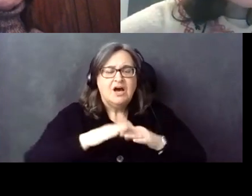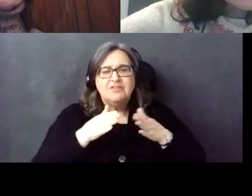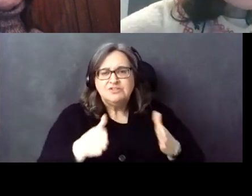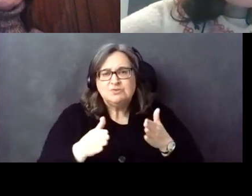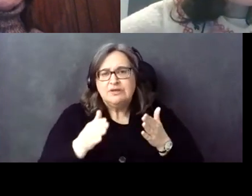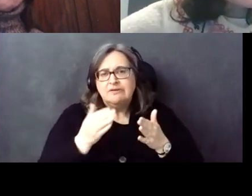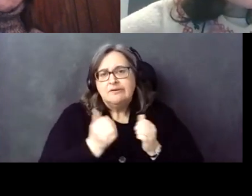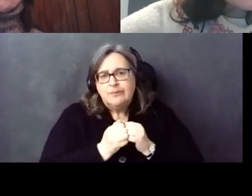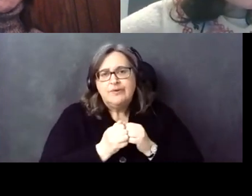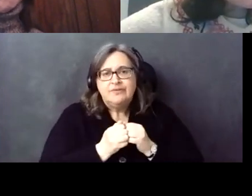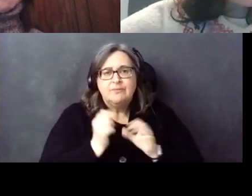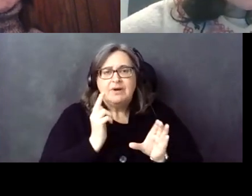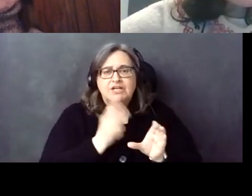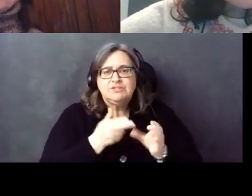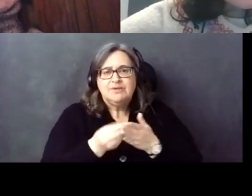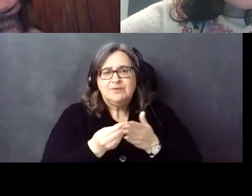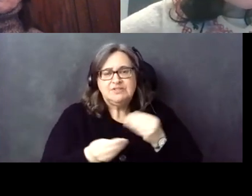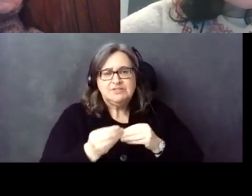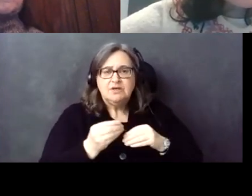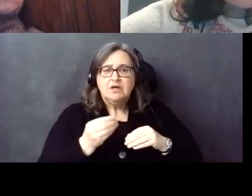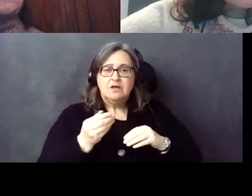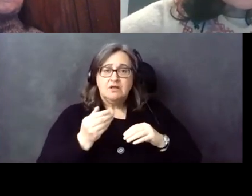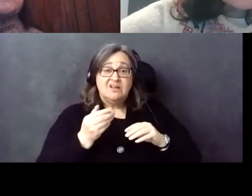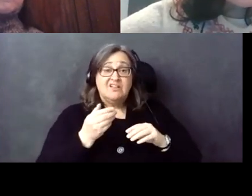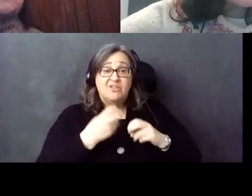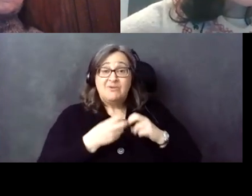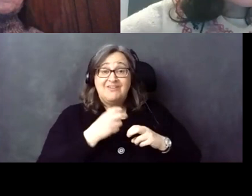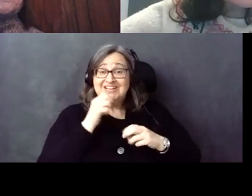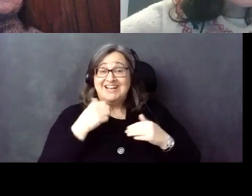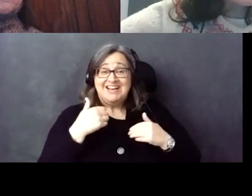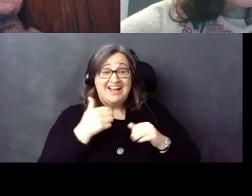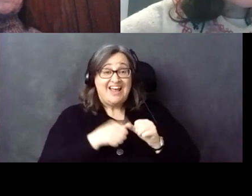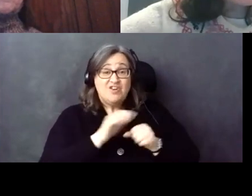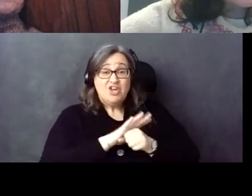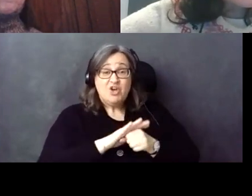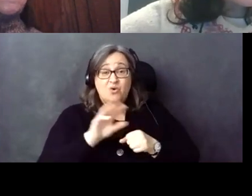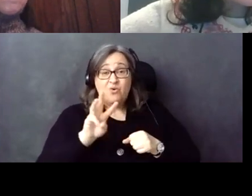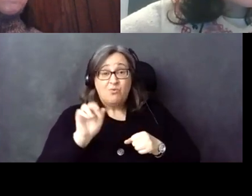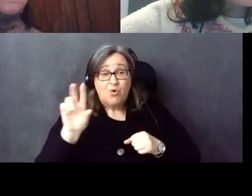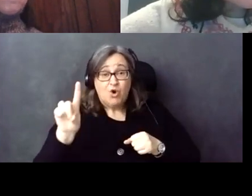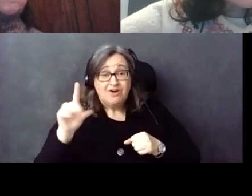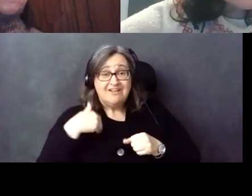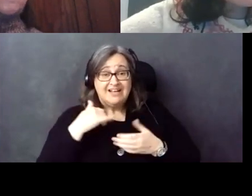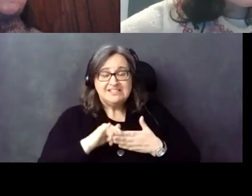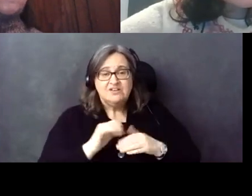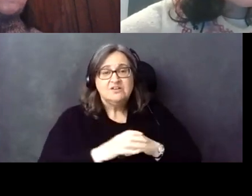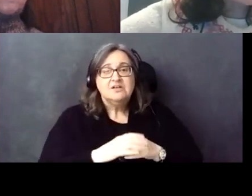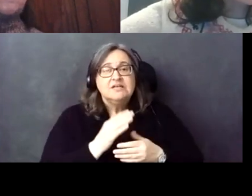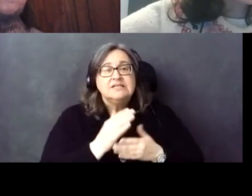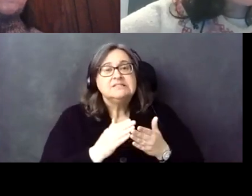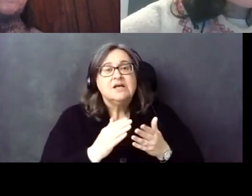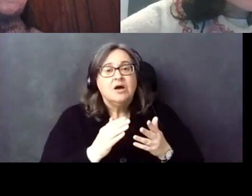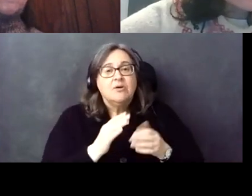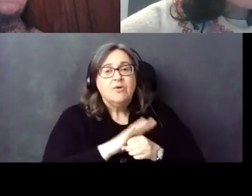budgeting. But the problem with it is that not every ward has it. And even in some